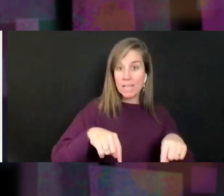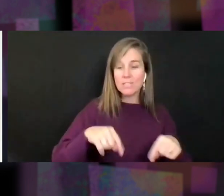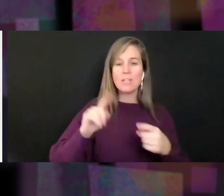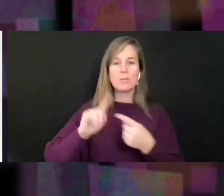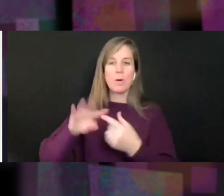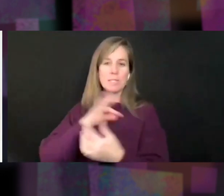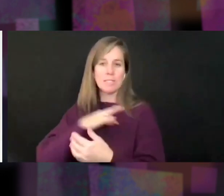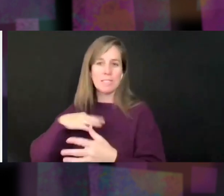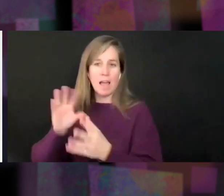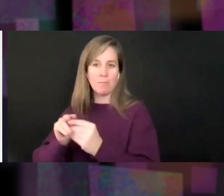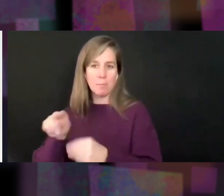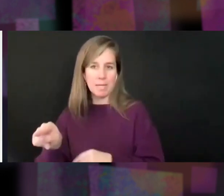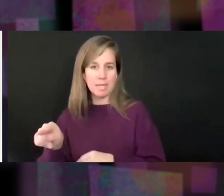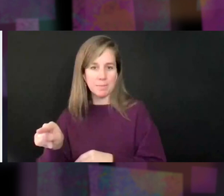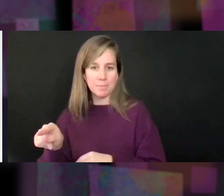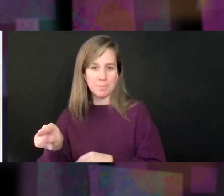meeting.